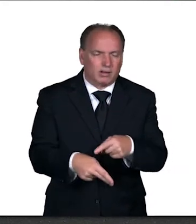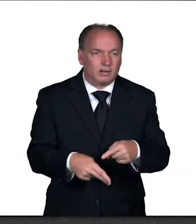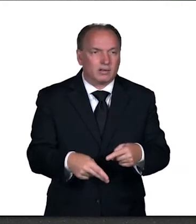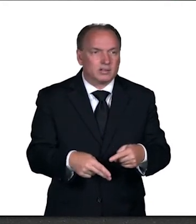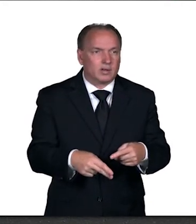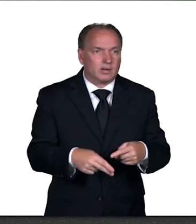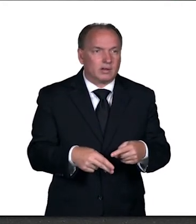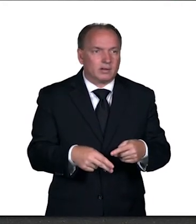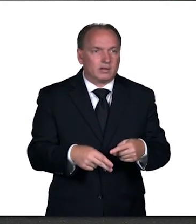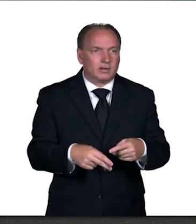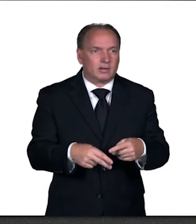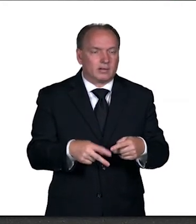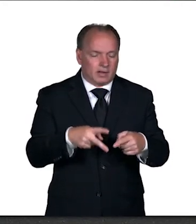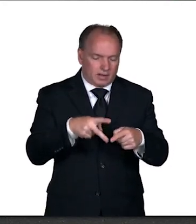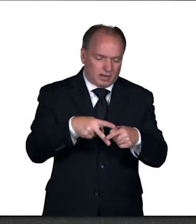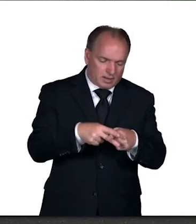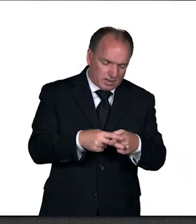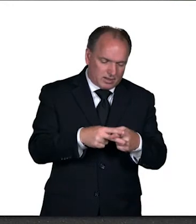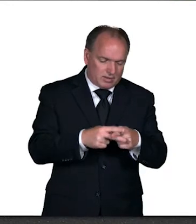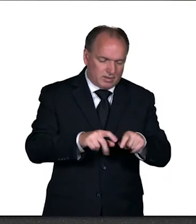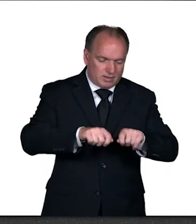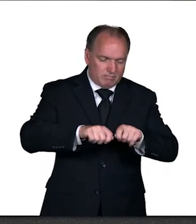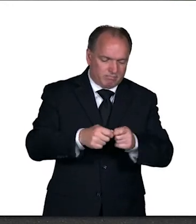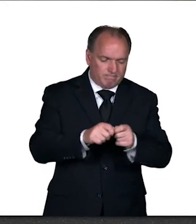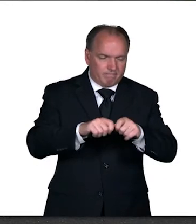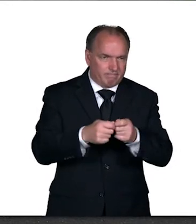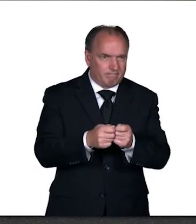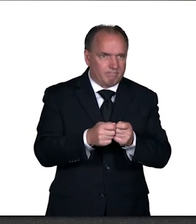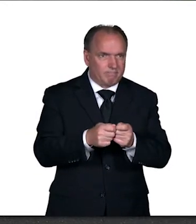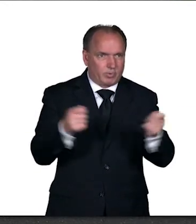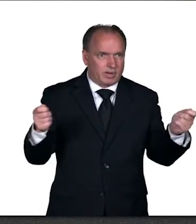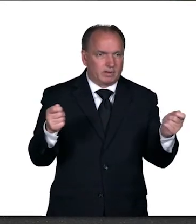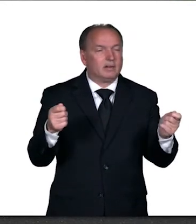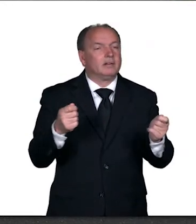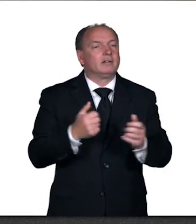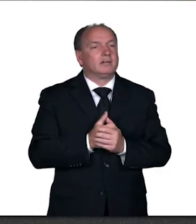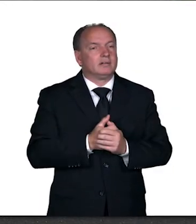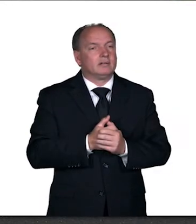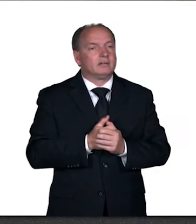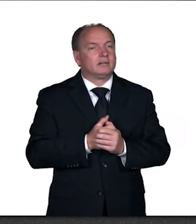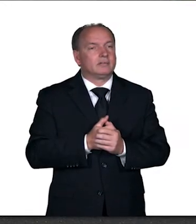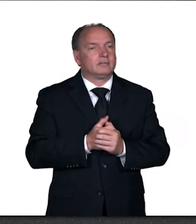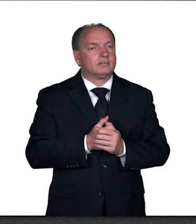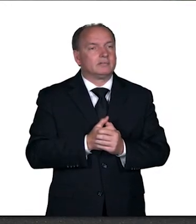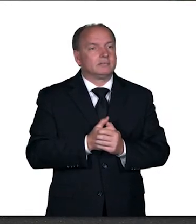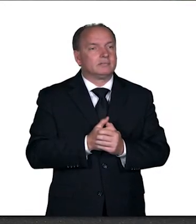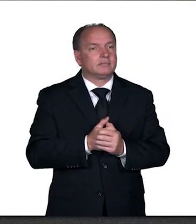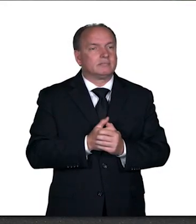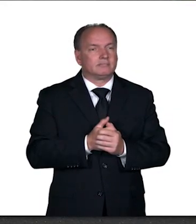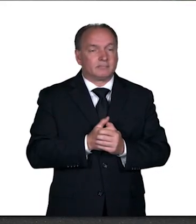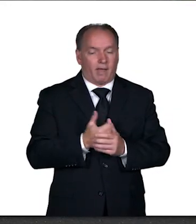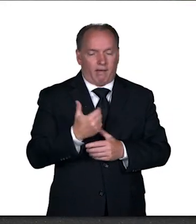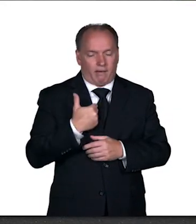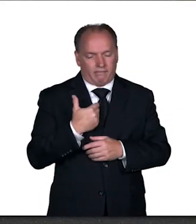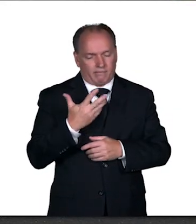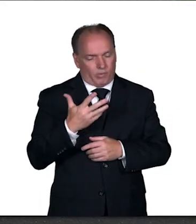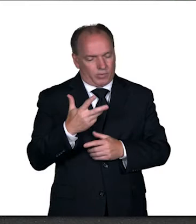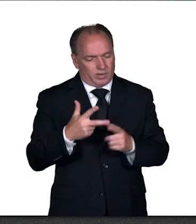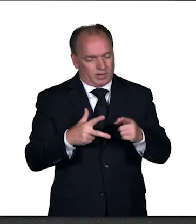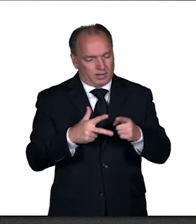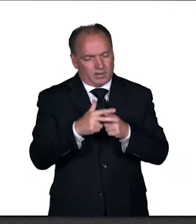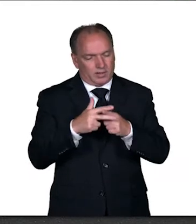So what I like to do is I like to put my scissors and then just kind of bend it and they come right off. So I